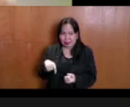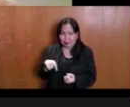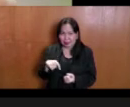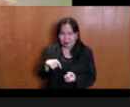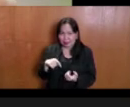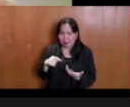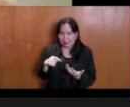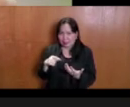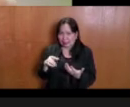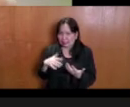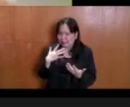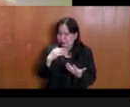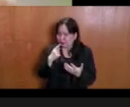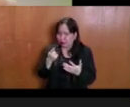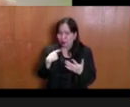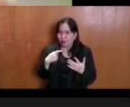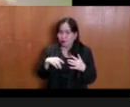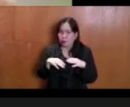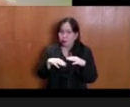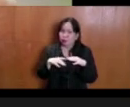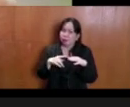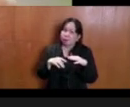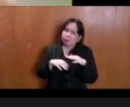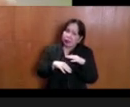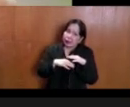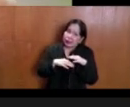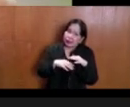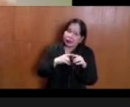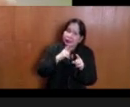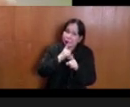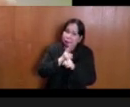point when we can't get the base case correct?